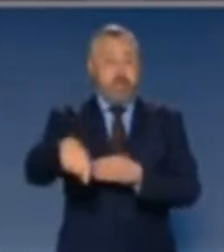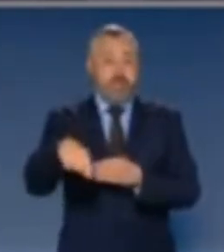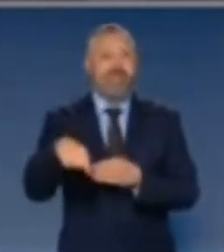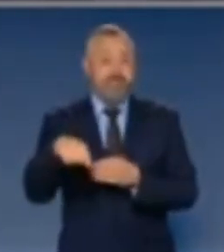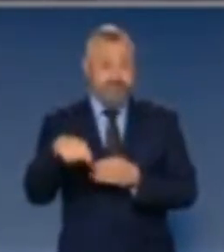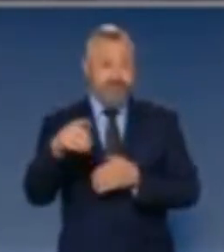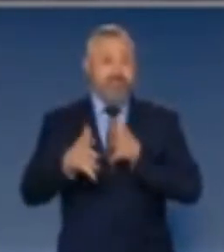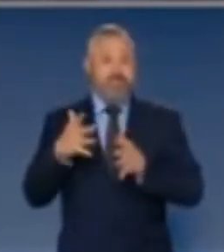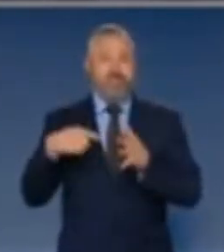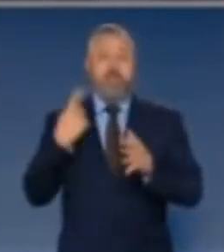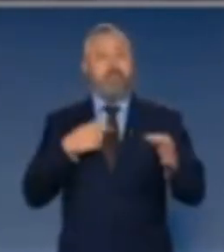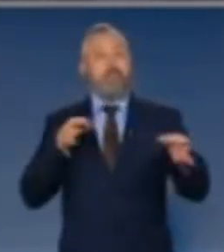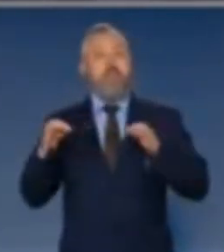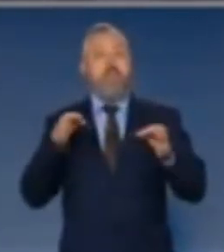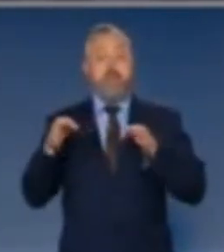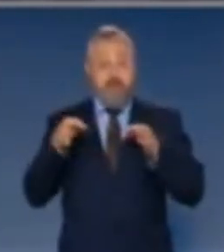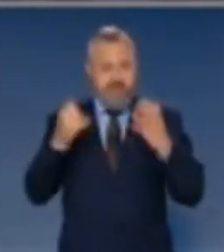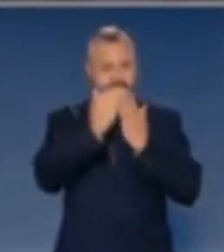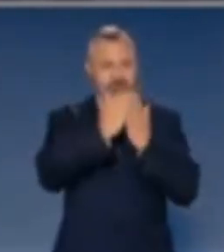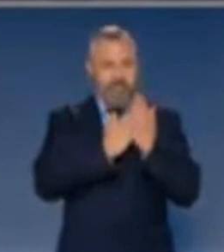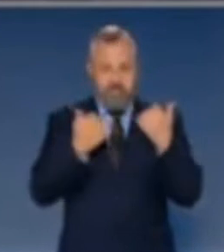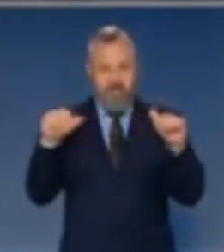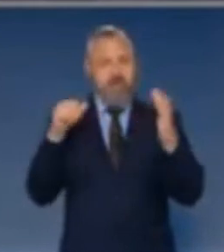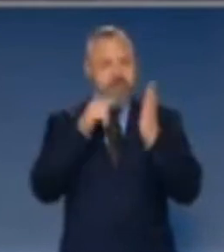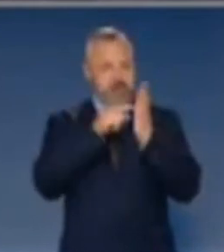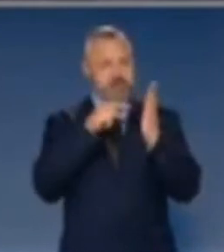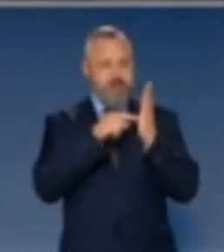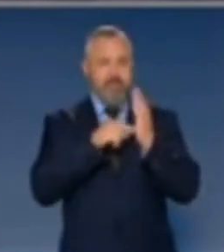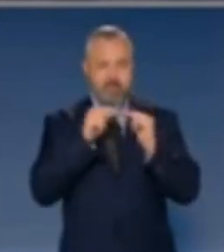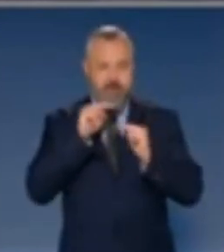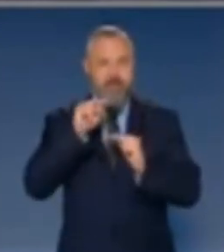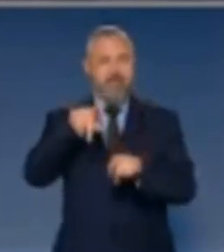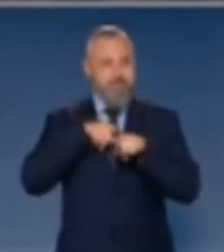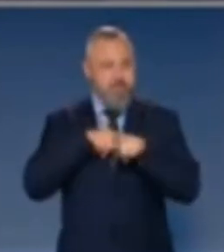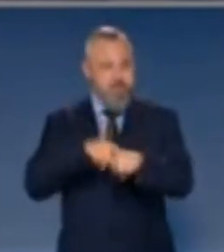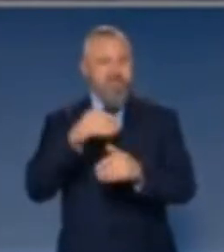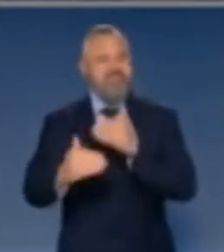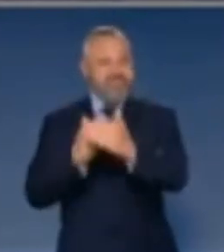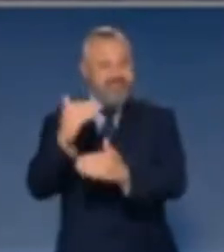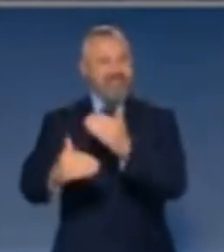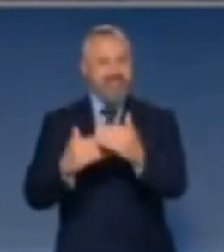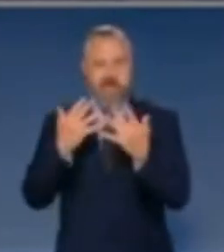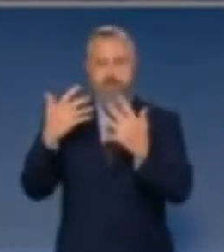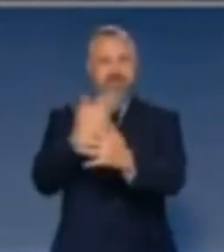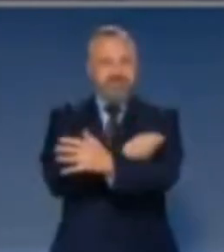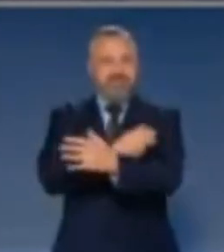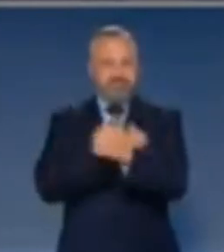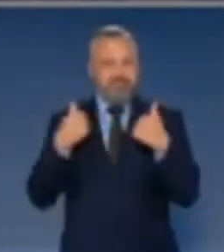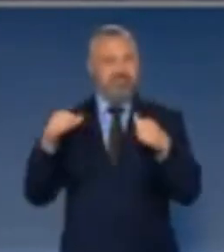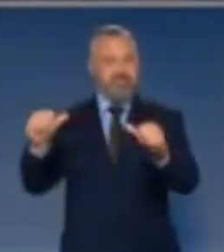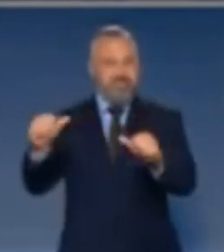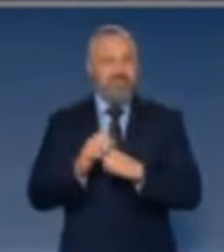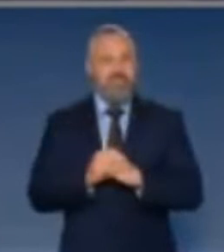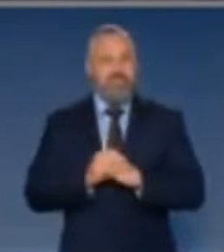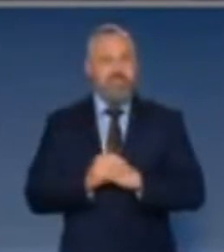as planned. From a small base, continuous growth. We've always said that there would be challenges and there